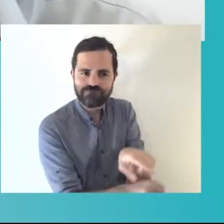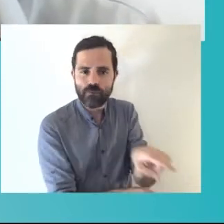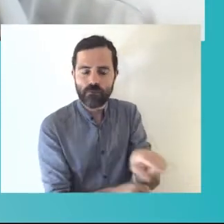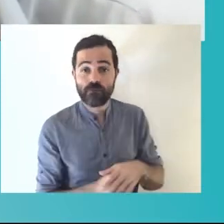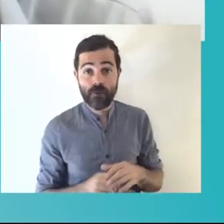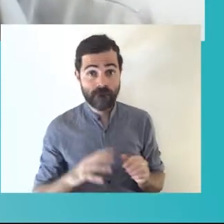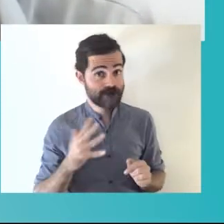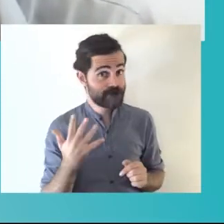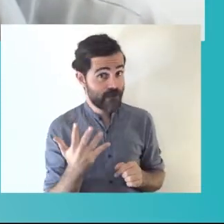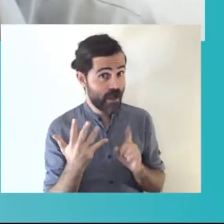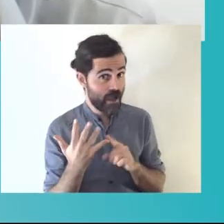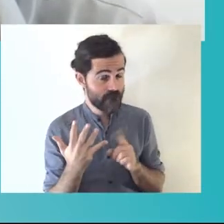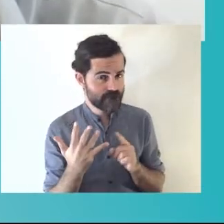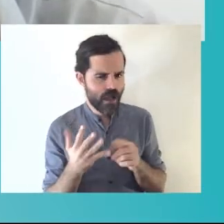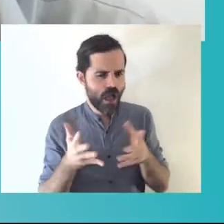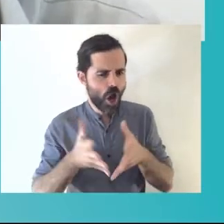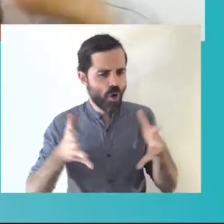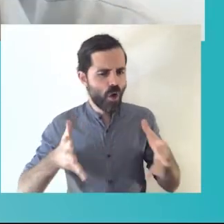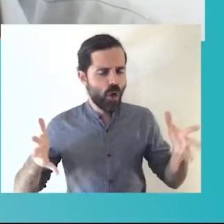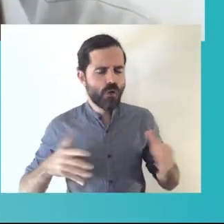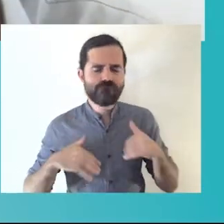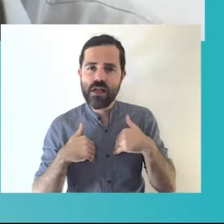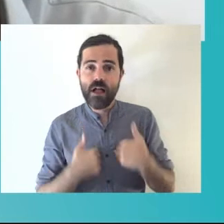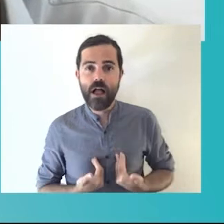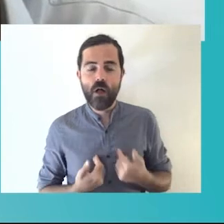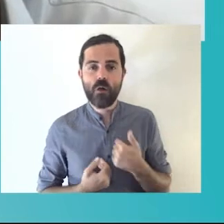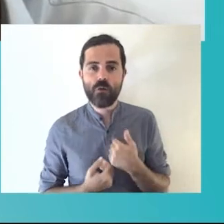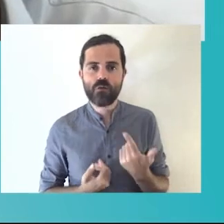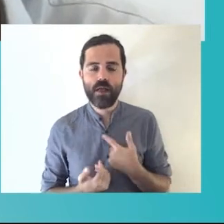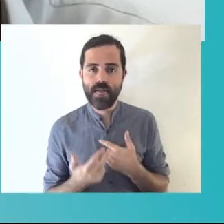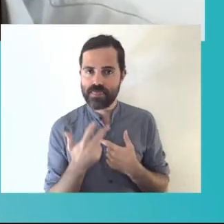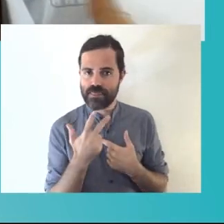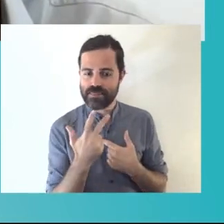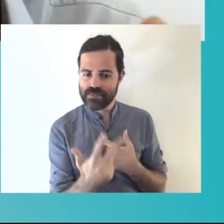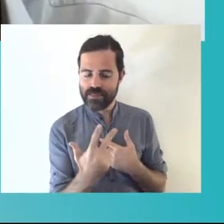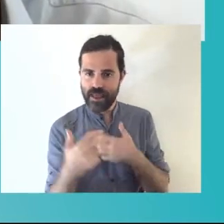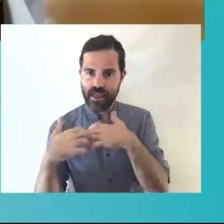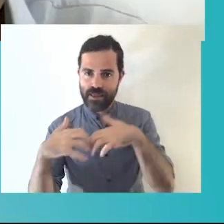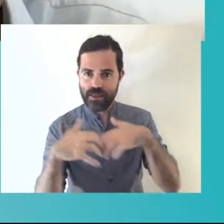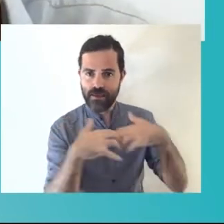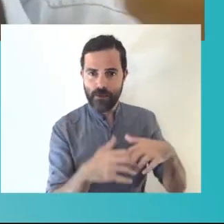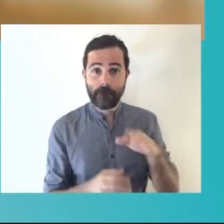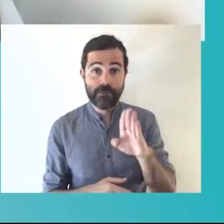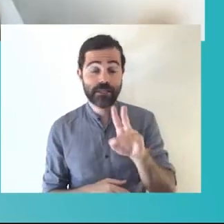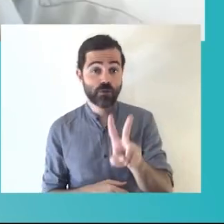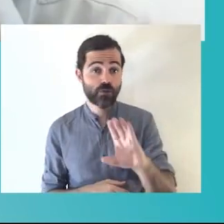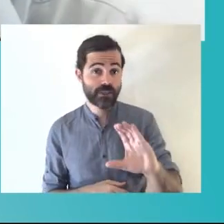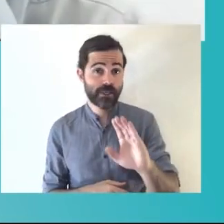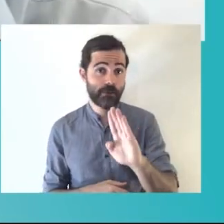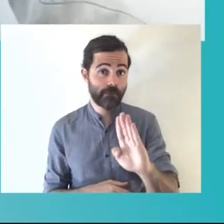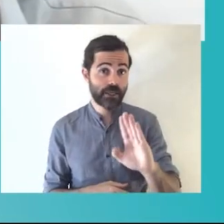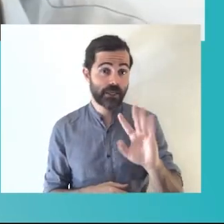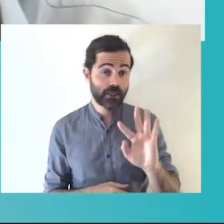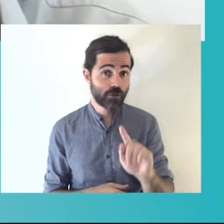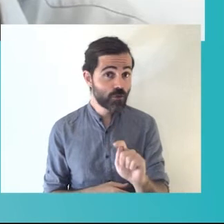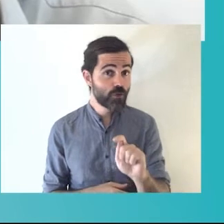model. And number five, and most importantly, how we grow. We have very clear that we have three engines, the B2C, B2B2C, and